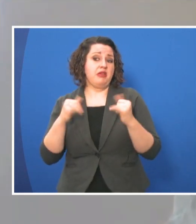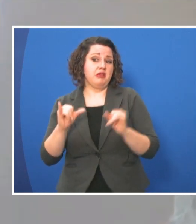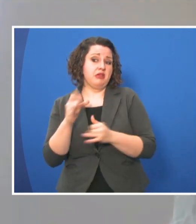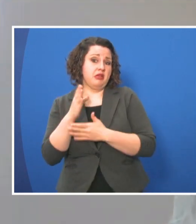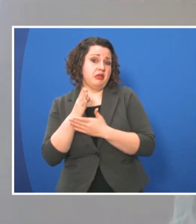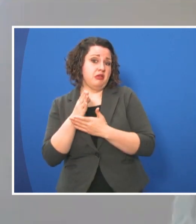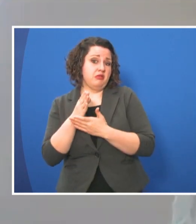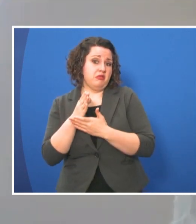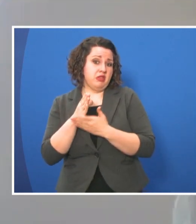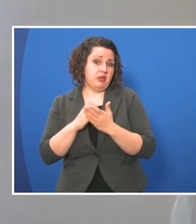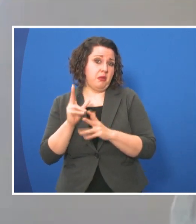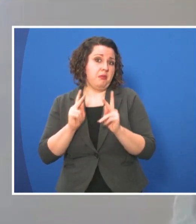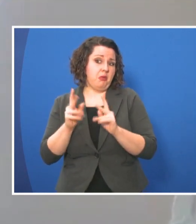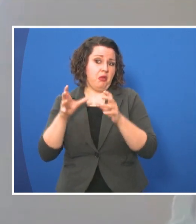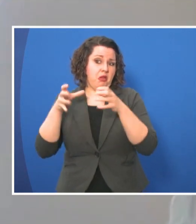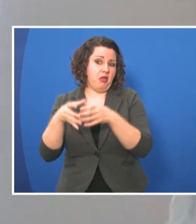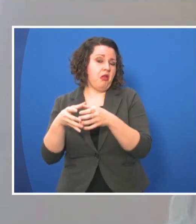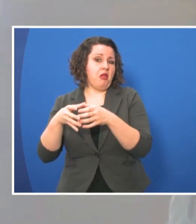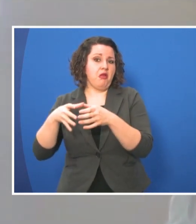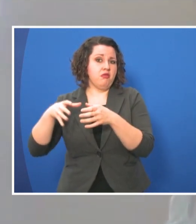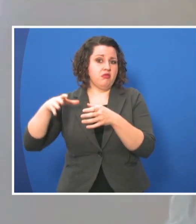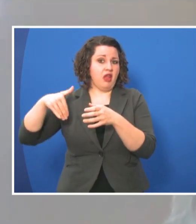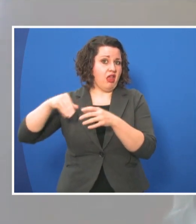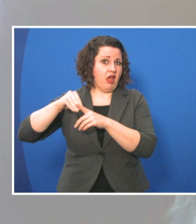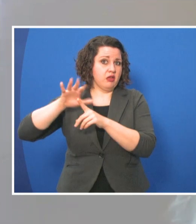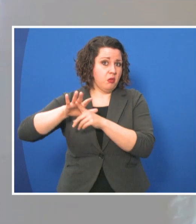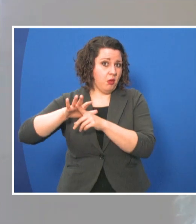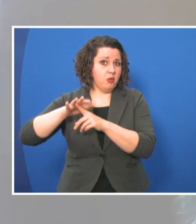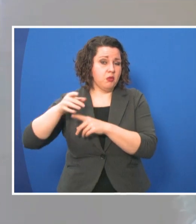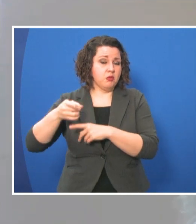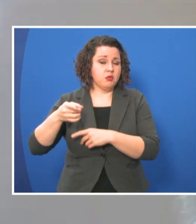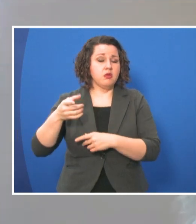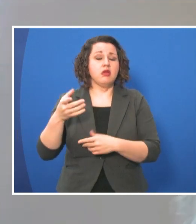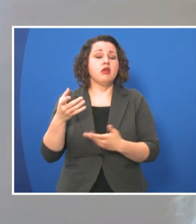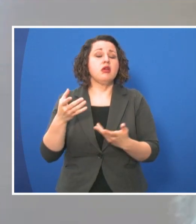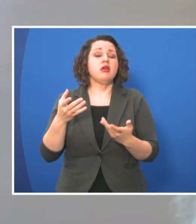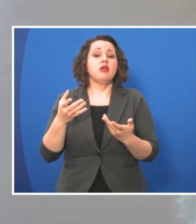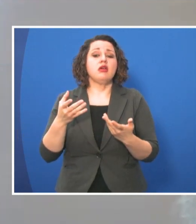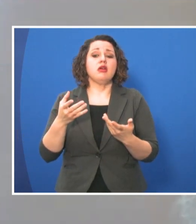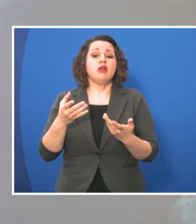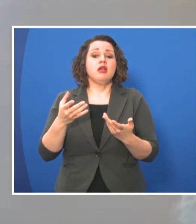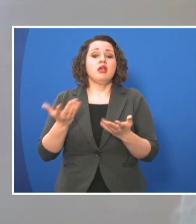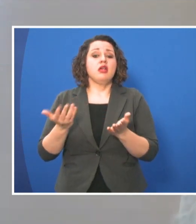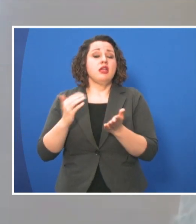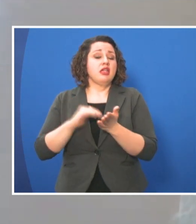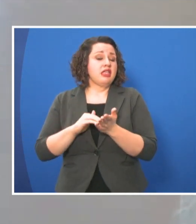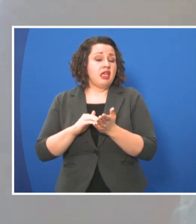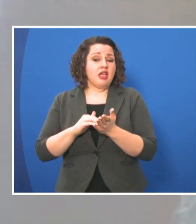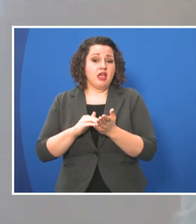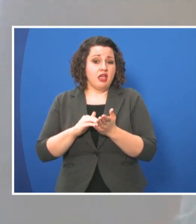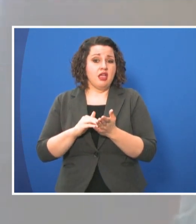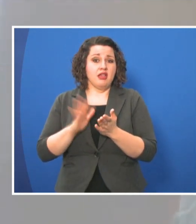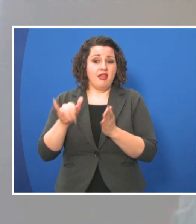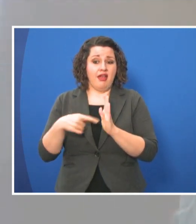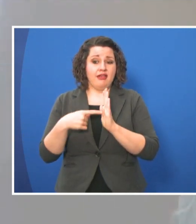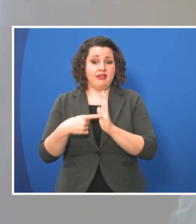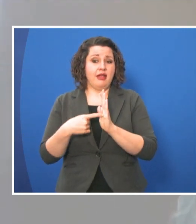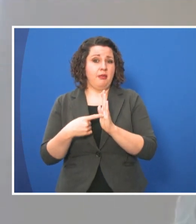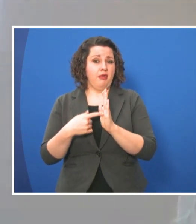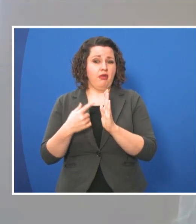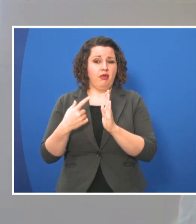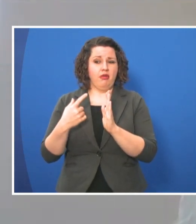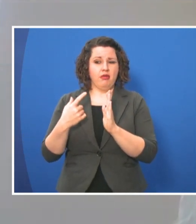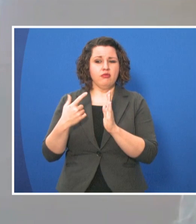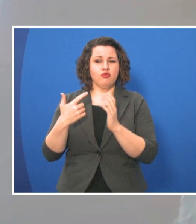of the population that maybe have not yet been exposed. And again, it's an example of a place where we need to understand a little